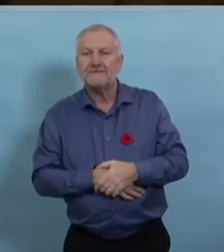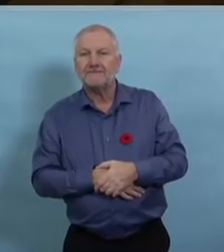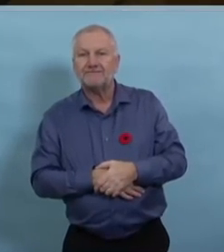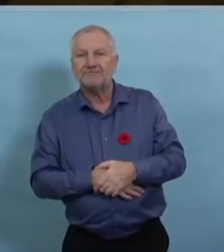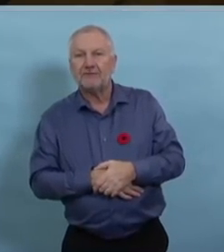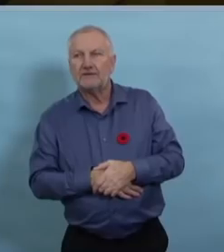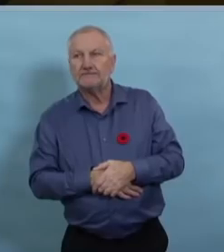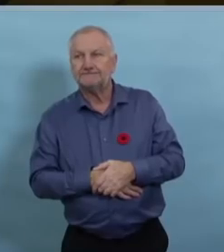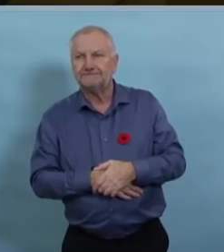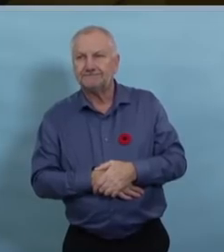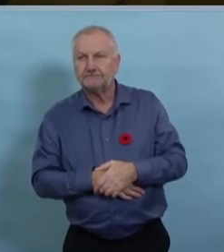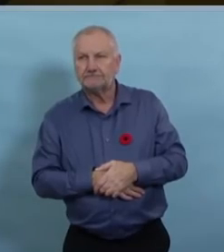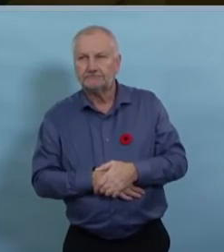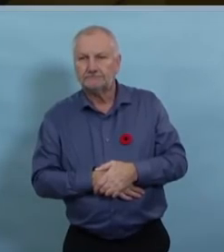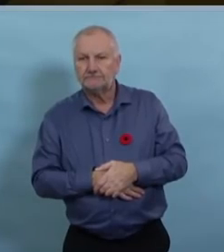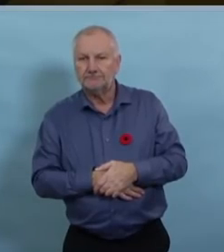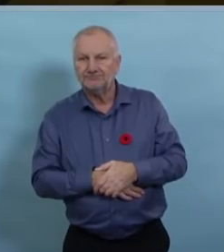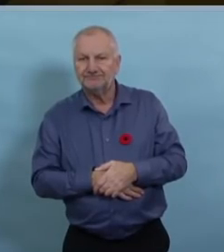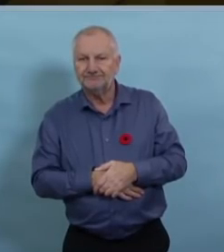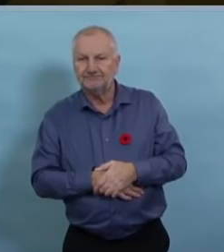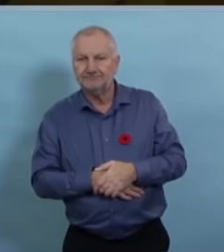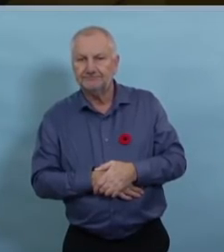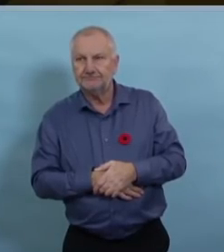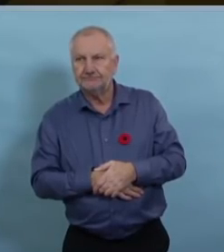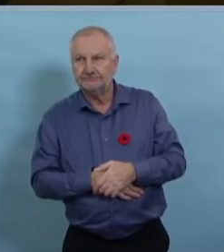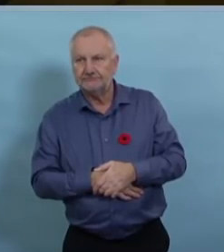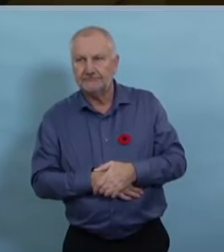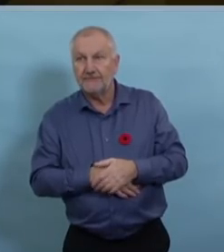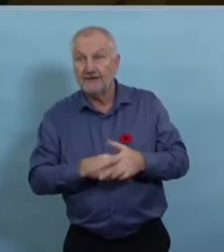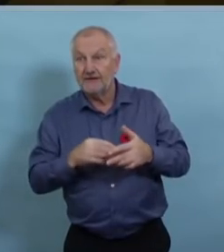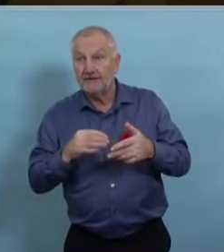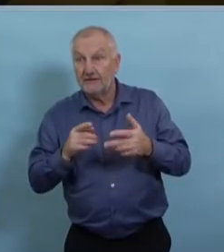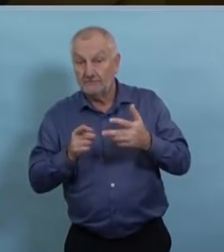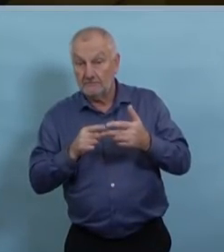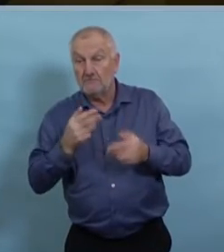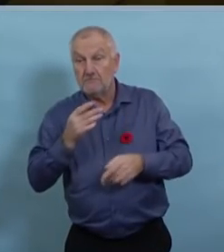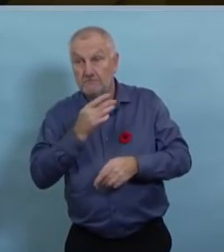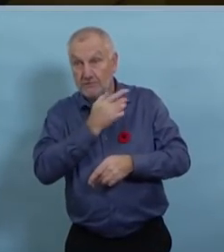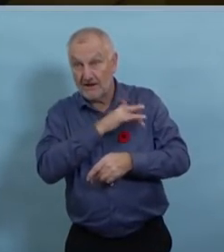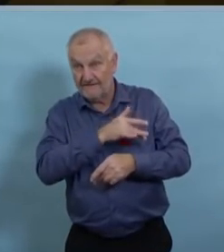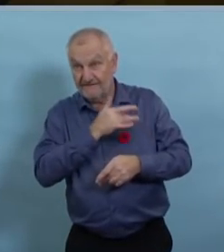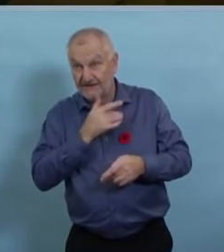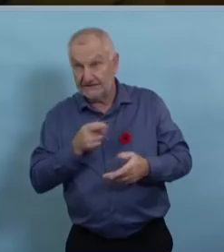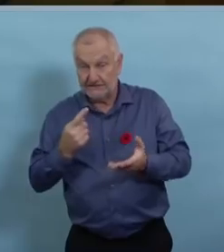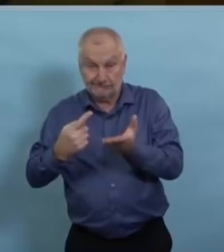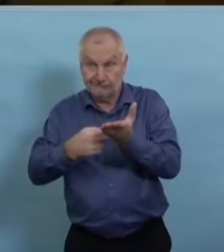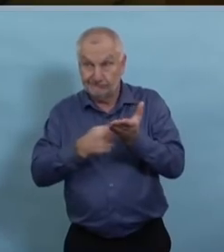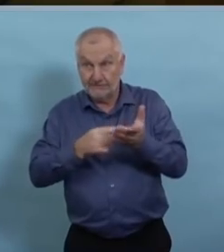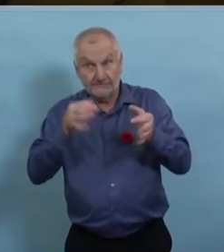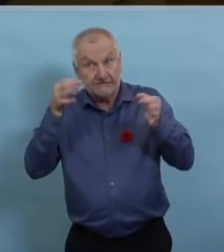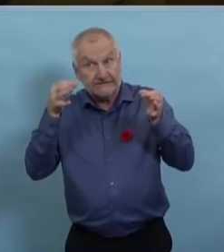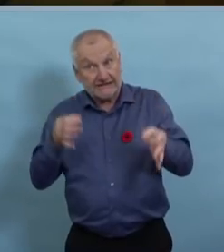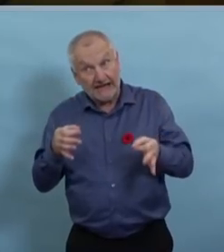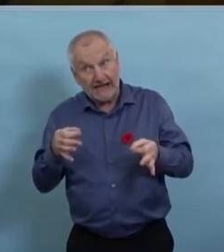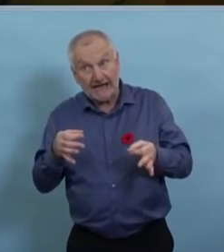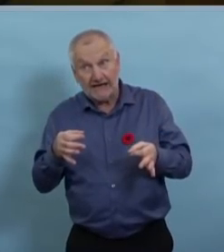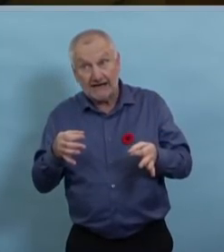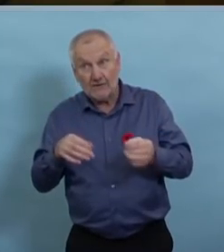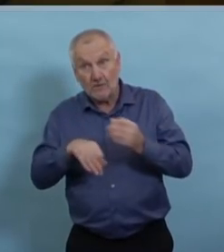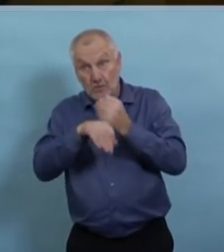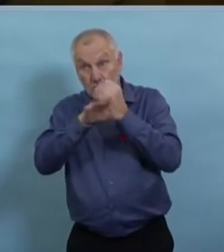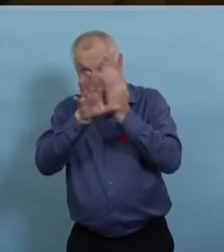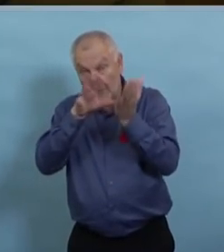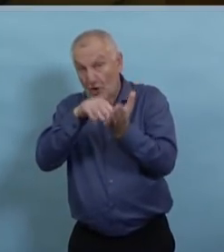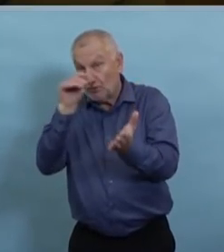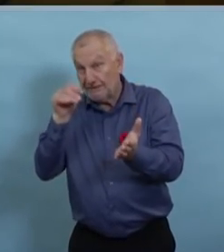And how did the province come to this idea of a remote learning center when other teachers